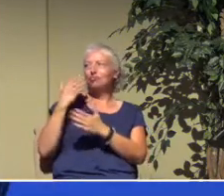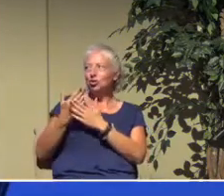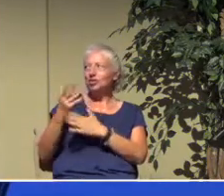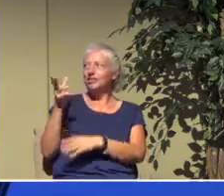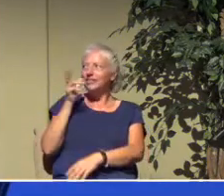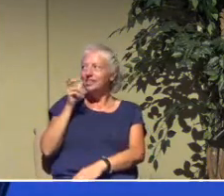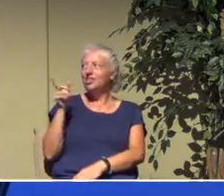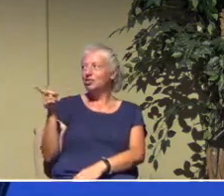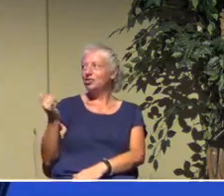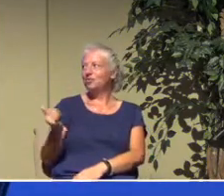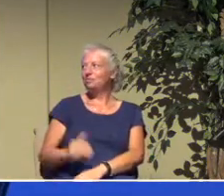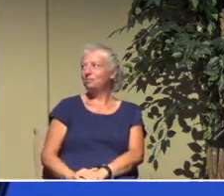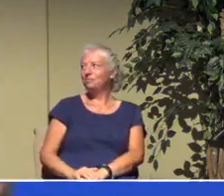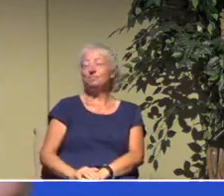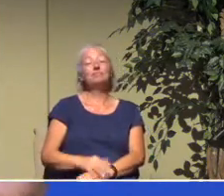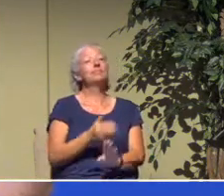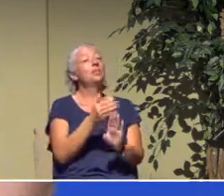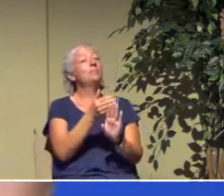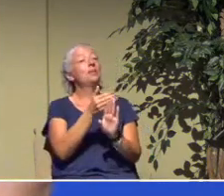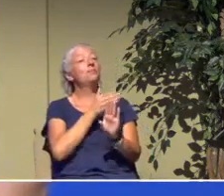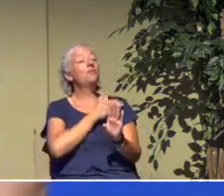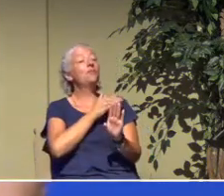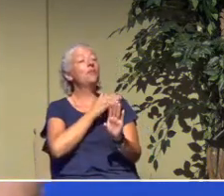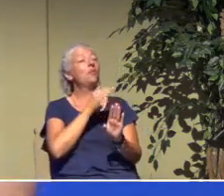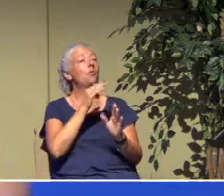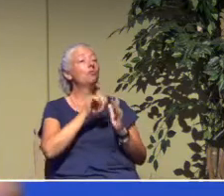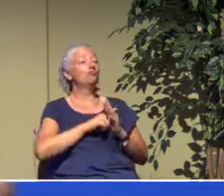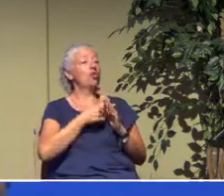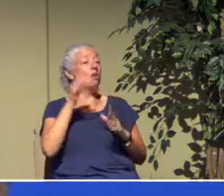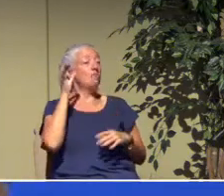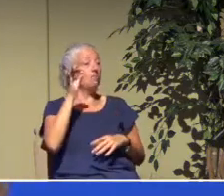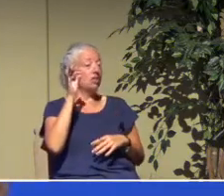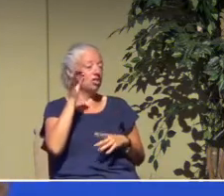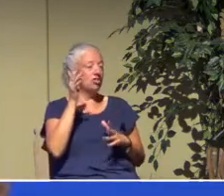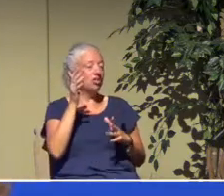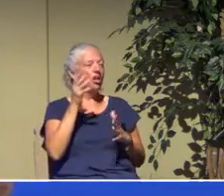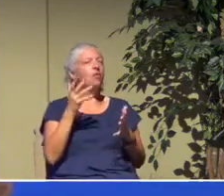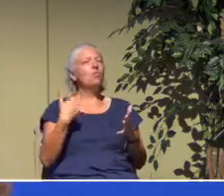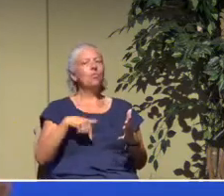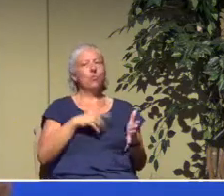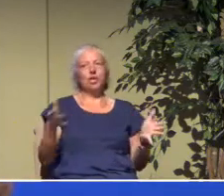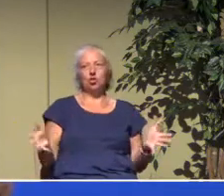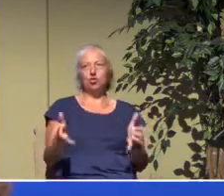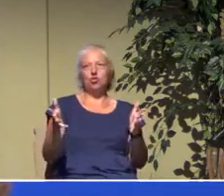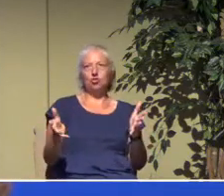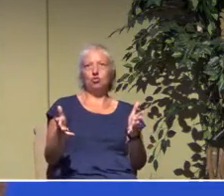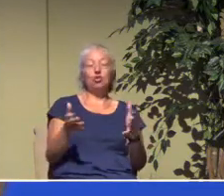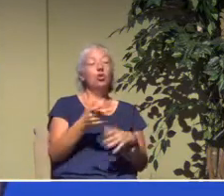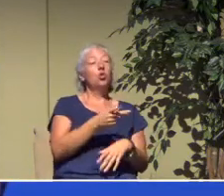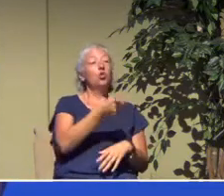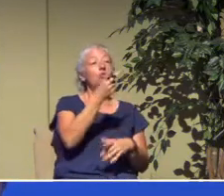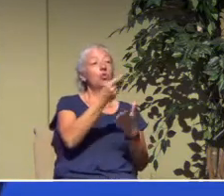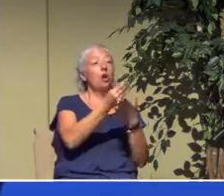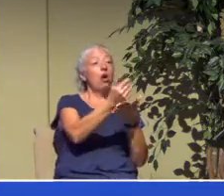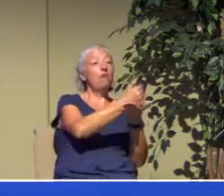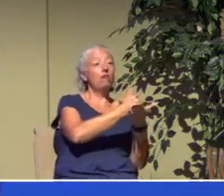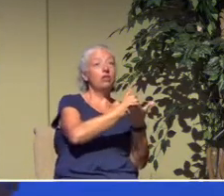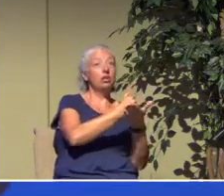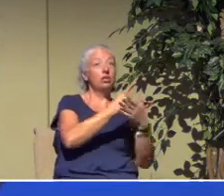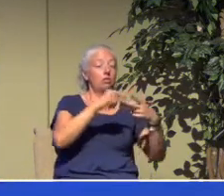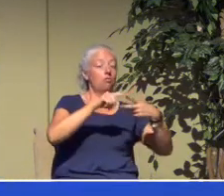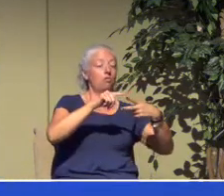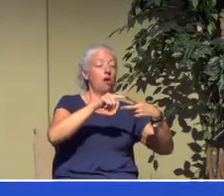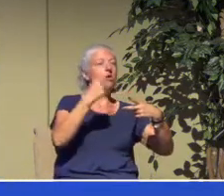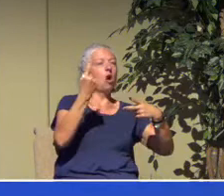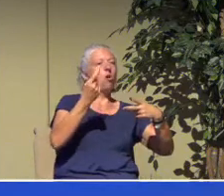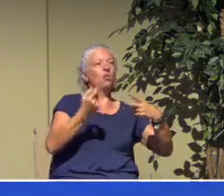be turning to our message. And just before we do, let me remind us that each week we encourage two offerings. The one offering is always for